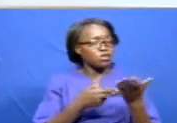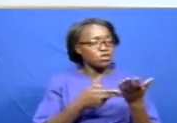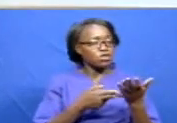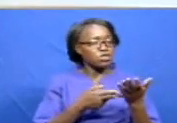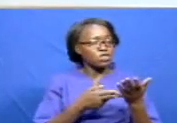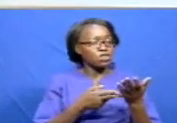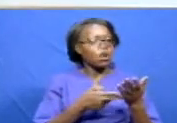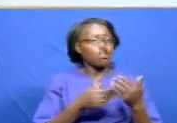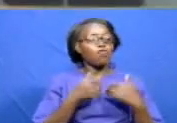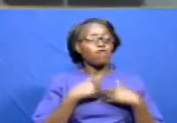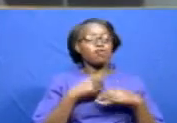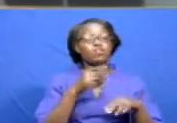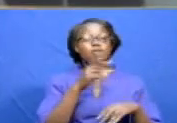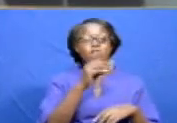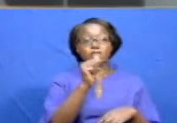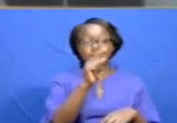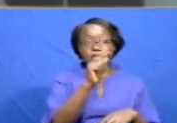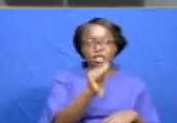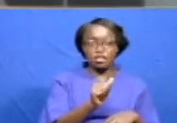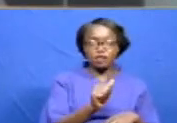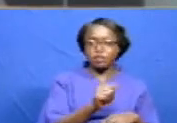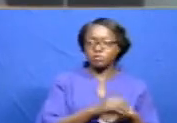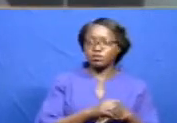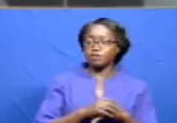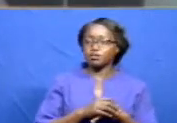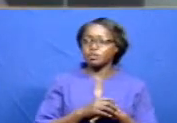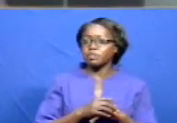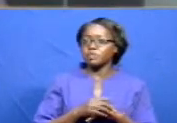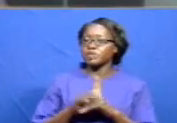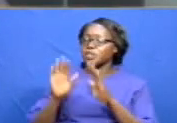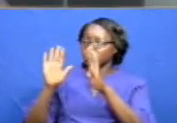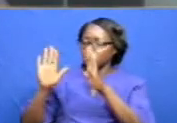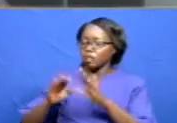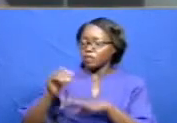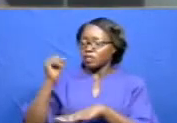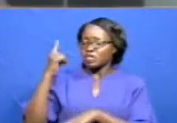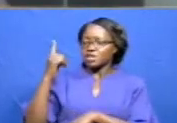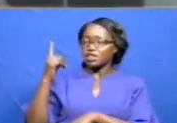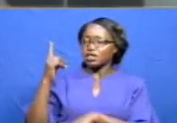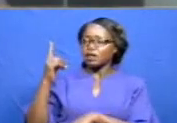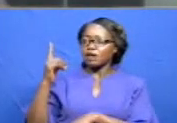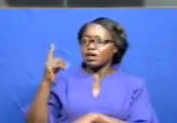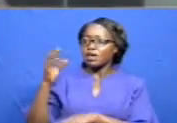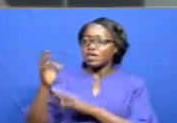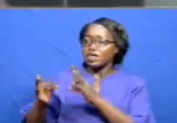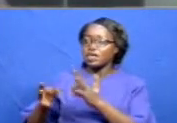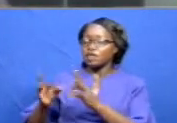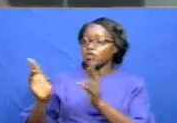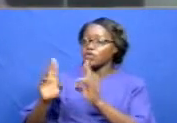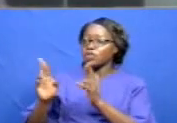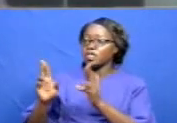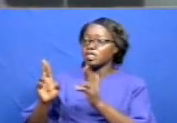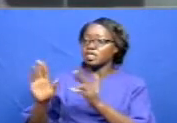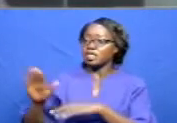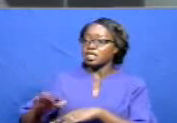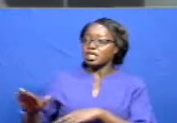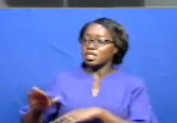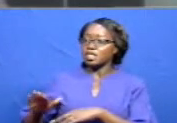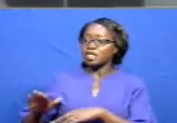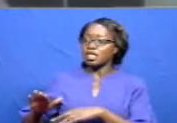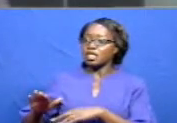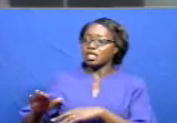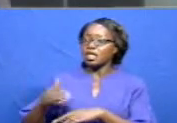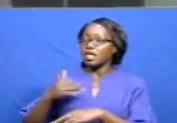getting data? Look, I think it's important to understand. If you're already in an area that has got